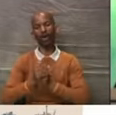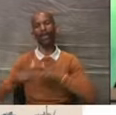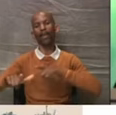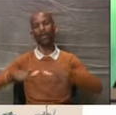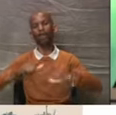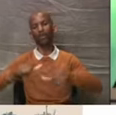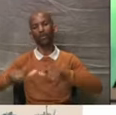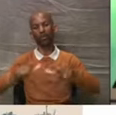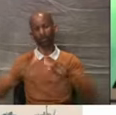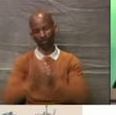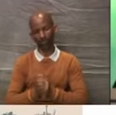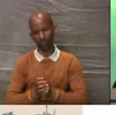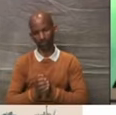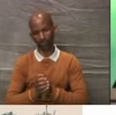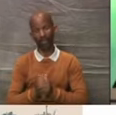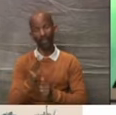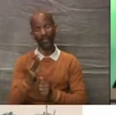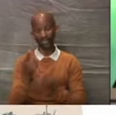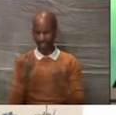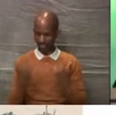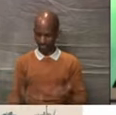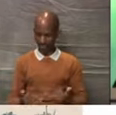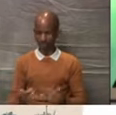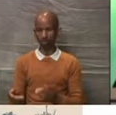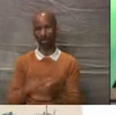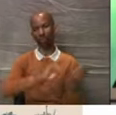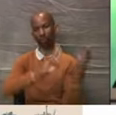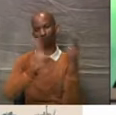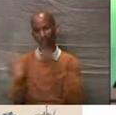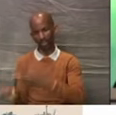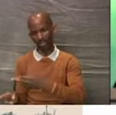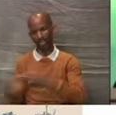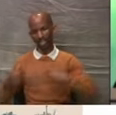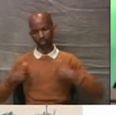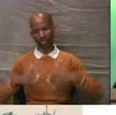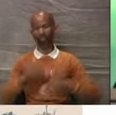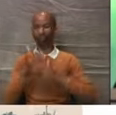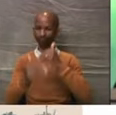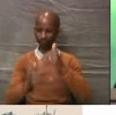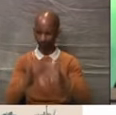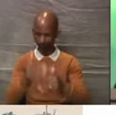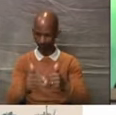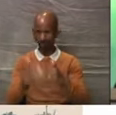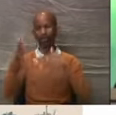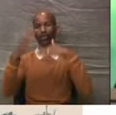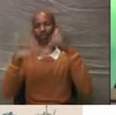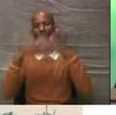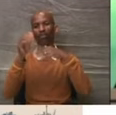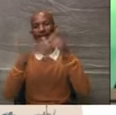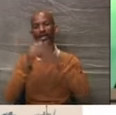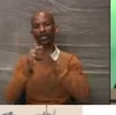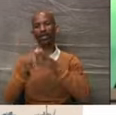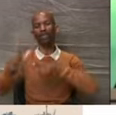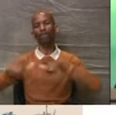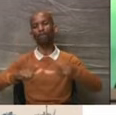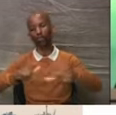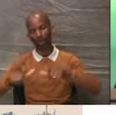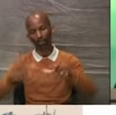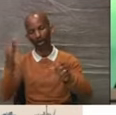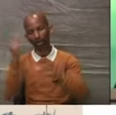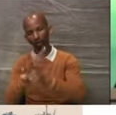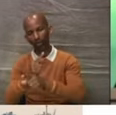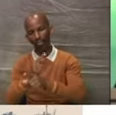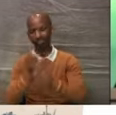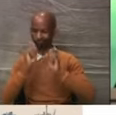Limpopo counterpart, that we are now ready to start the process to build the Limpopo-Gauteng